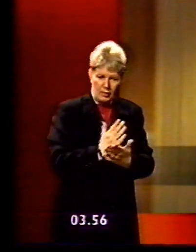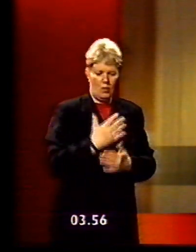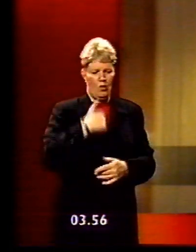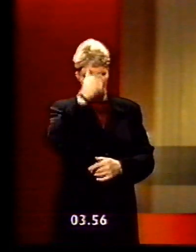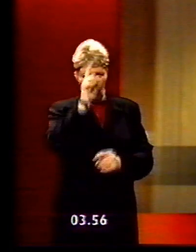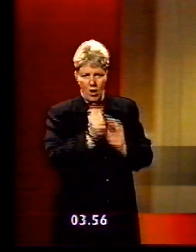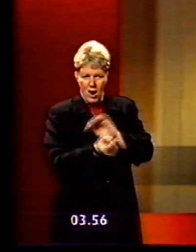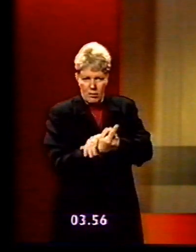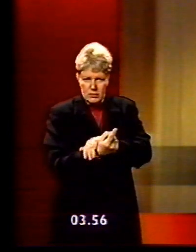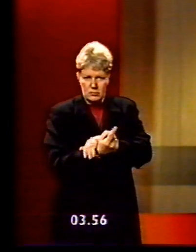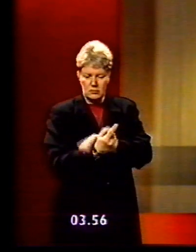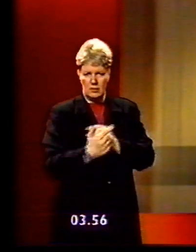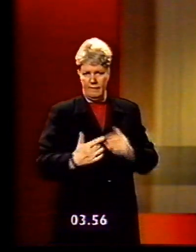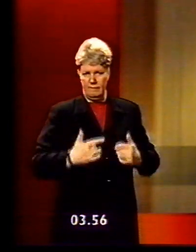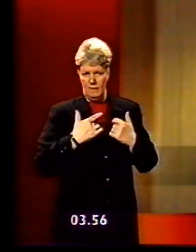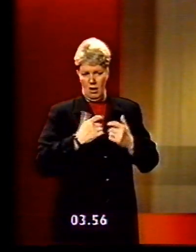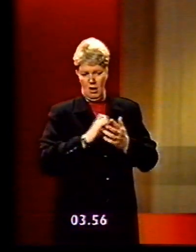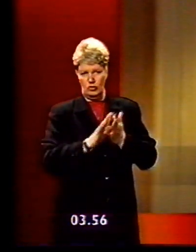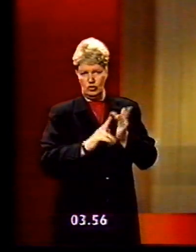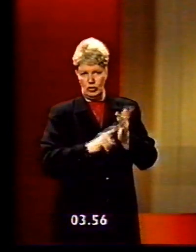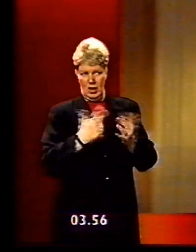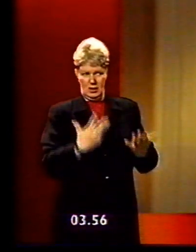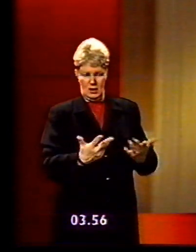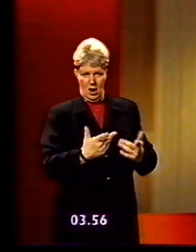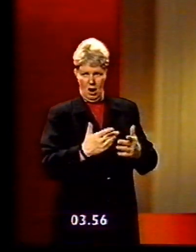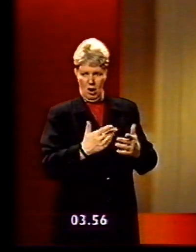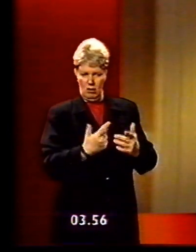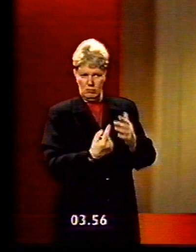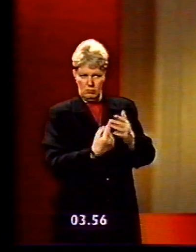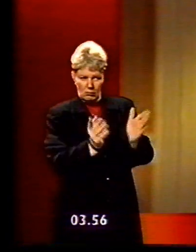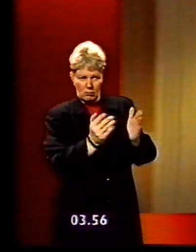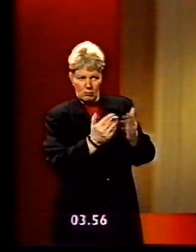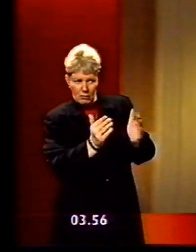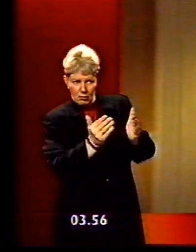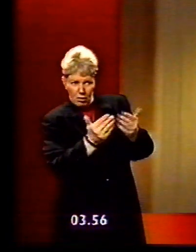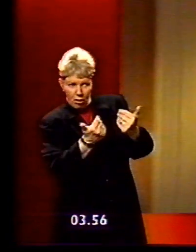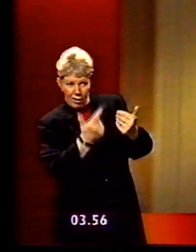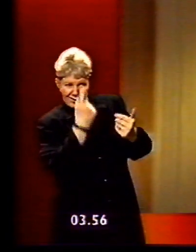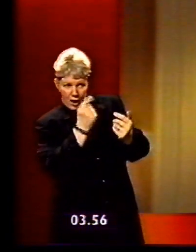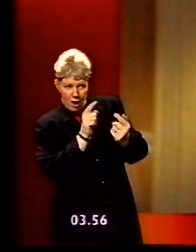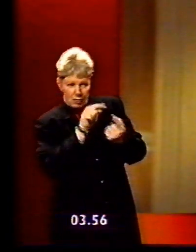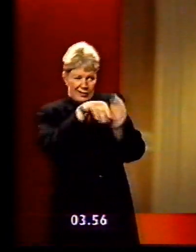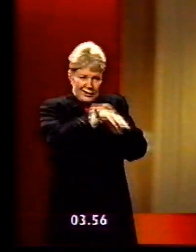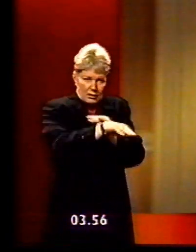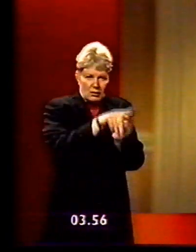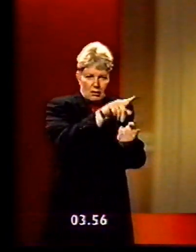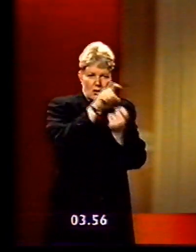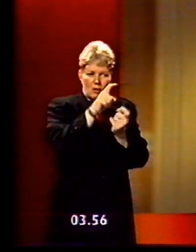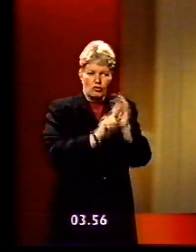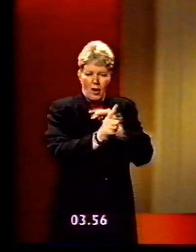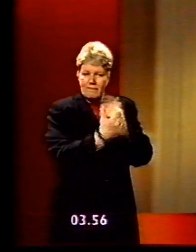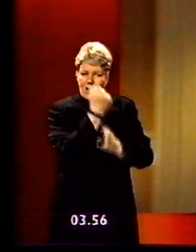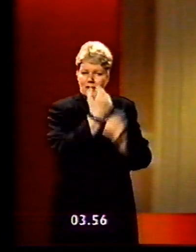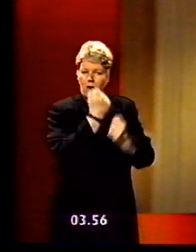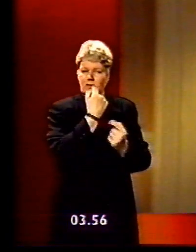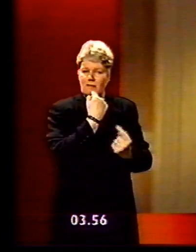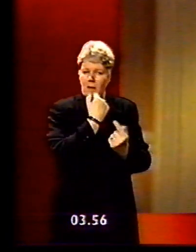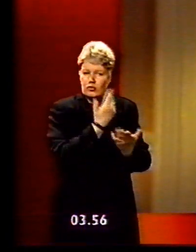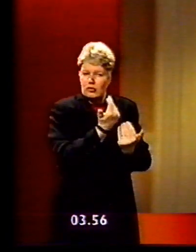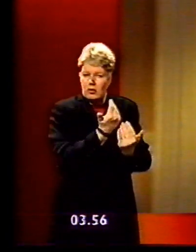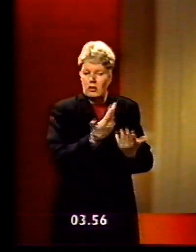and I think things are opening up in Chile, so we have a chance at that. You know, I think we have a shot of finding out, and